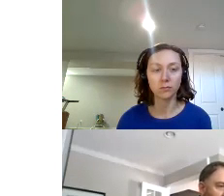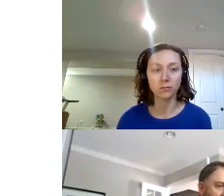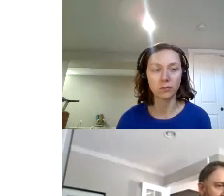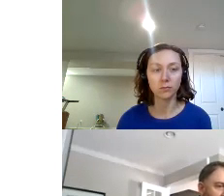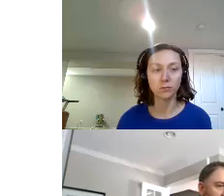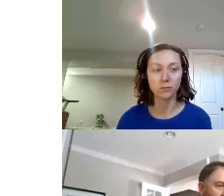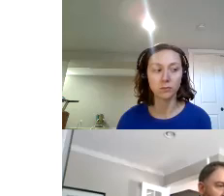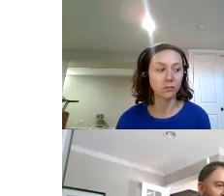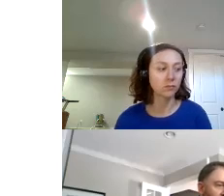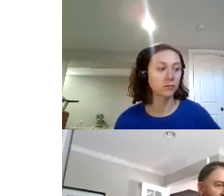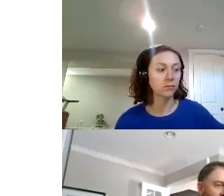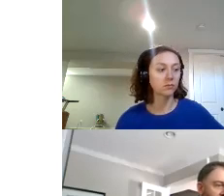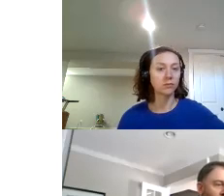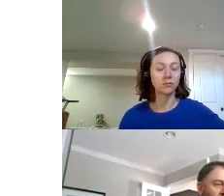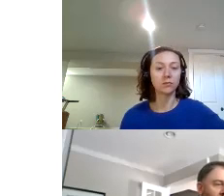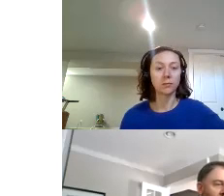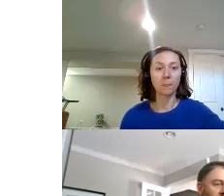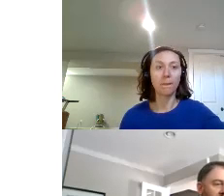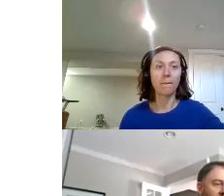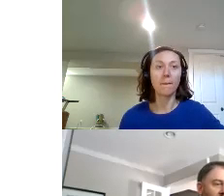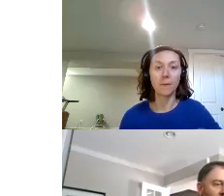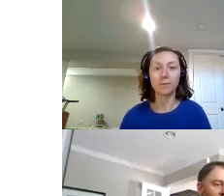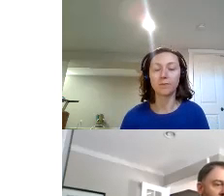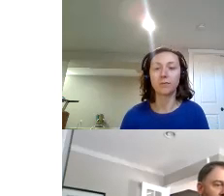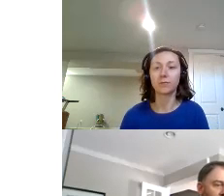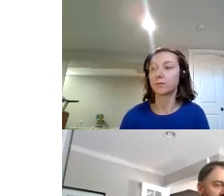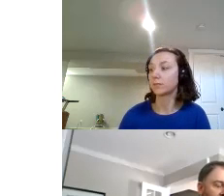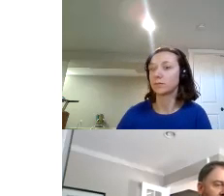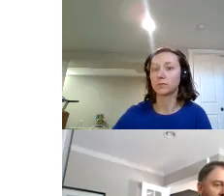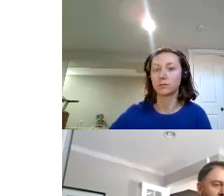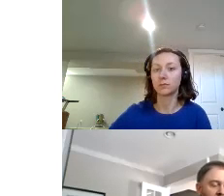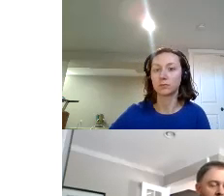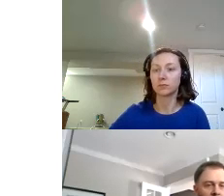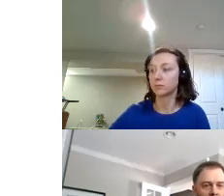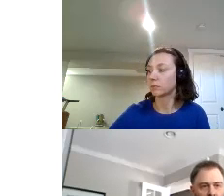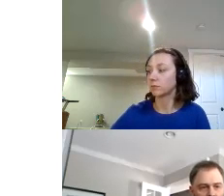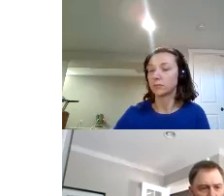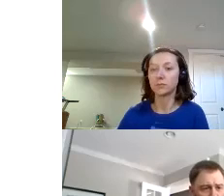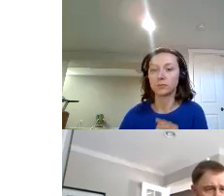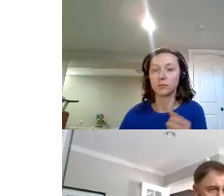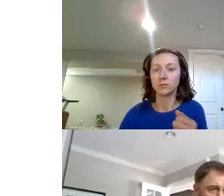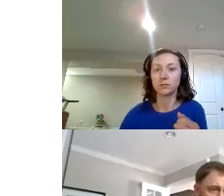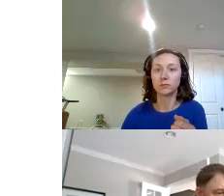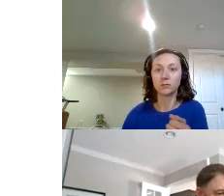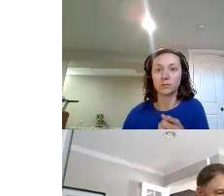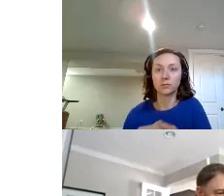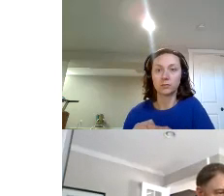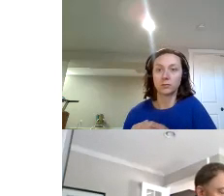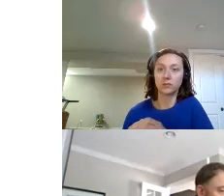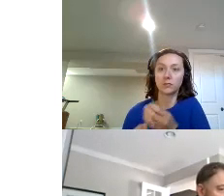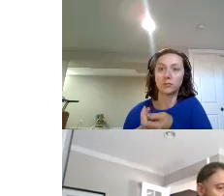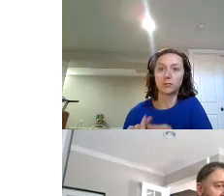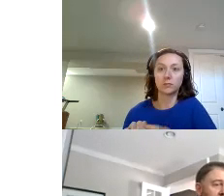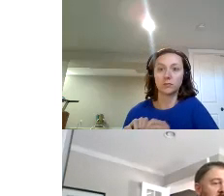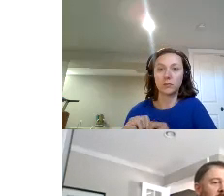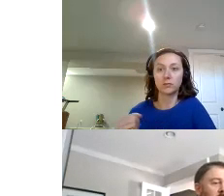promotion branch strategic plan to focus our work on 5 overarching protective factors. We sometimes call them super protective